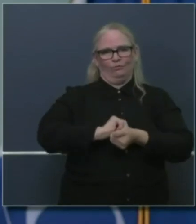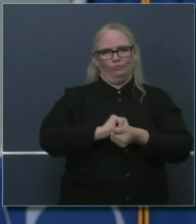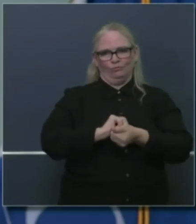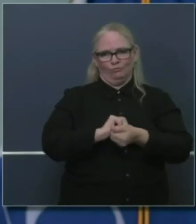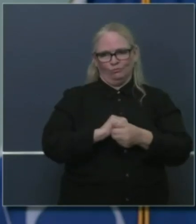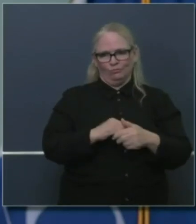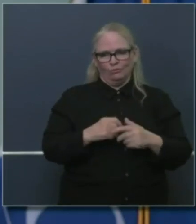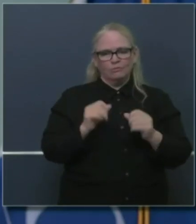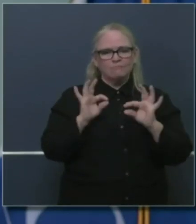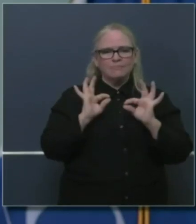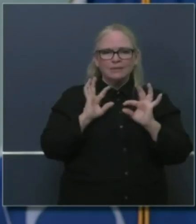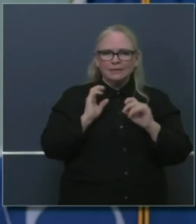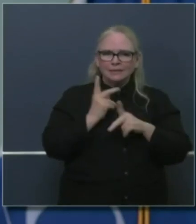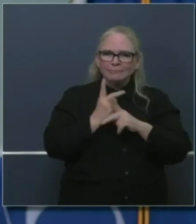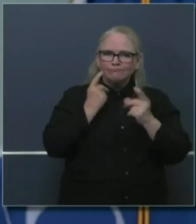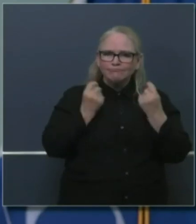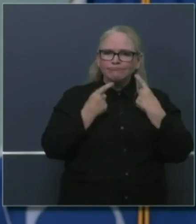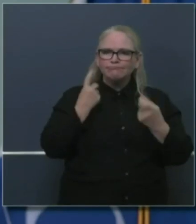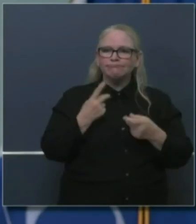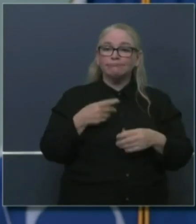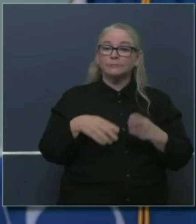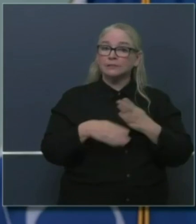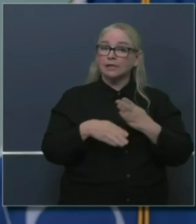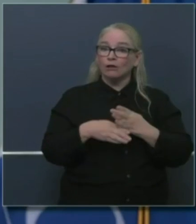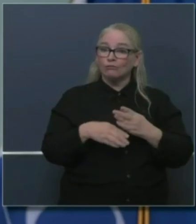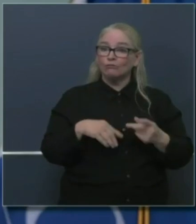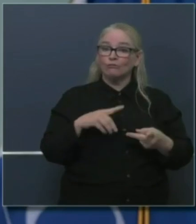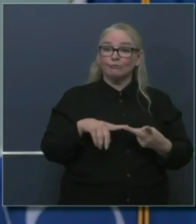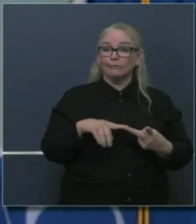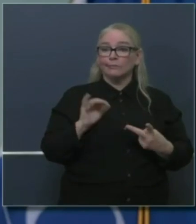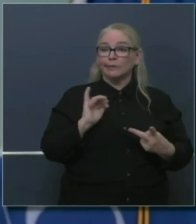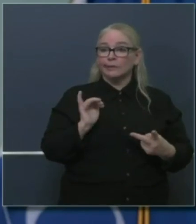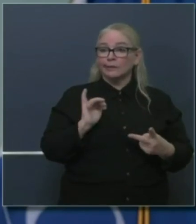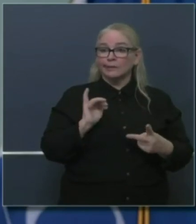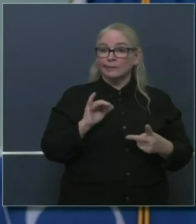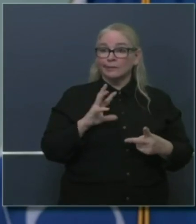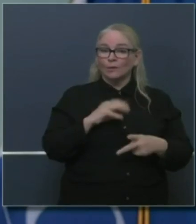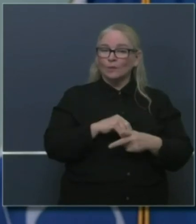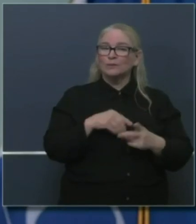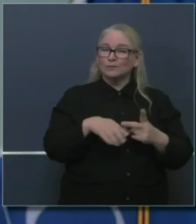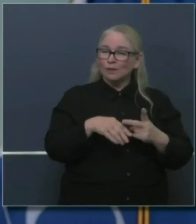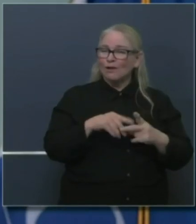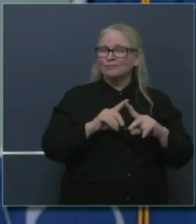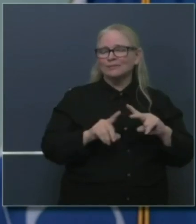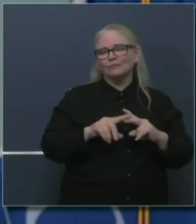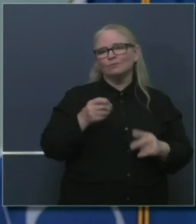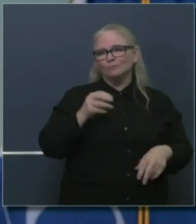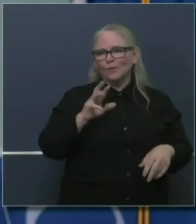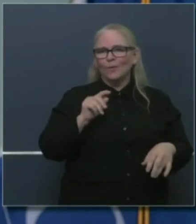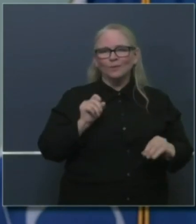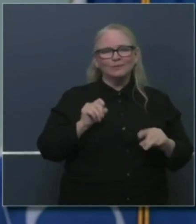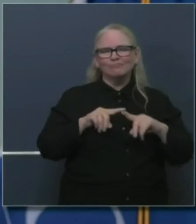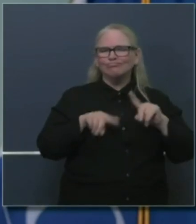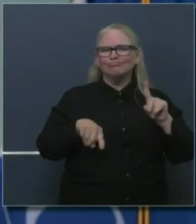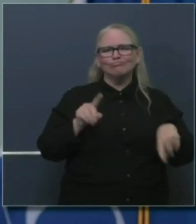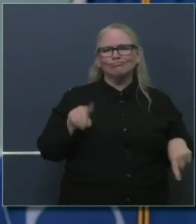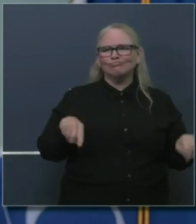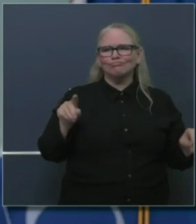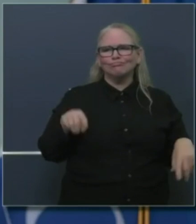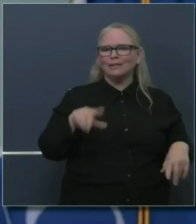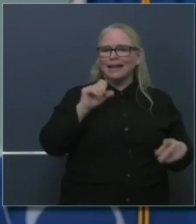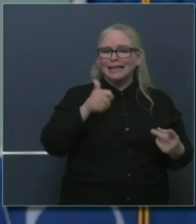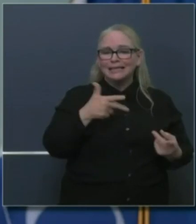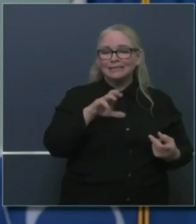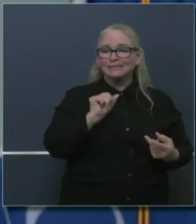includes soccer, includes UFC, includes many different leagues and